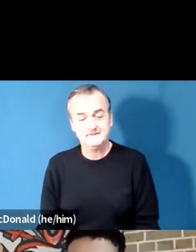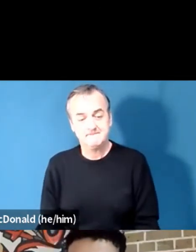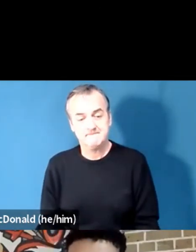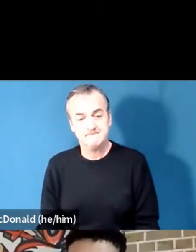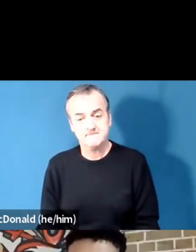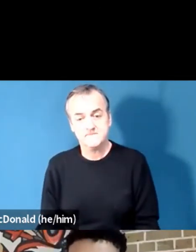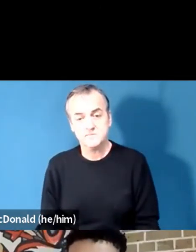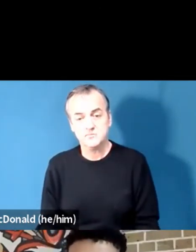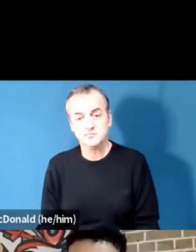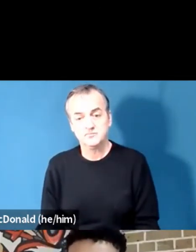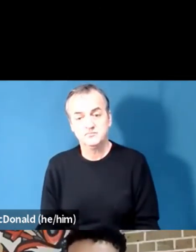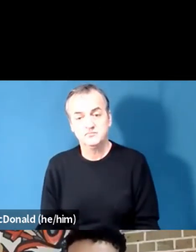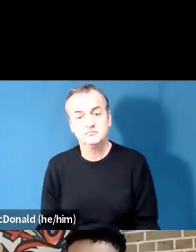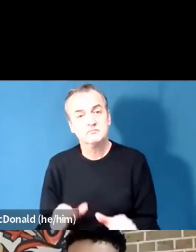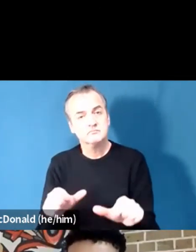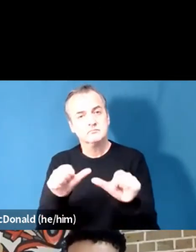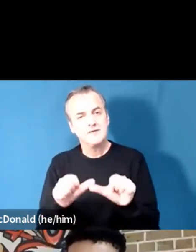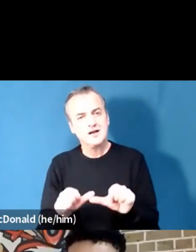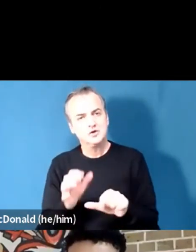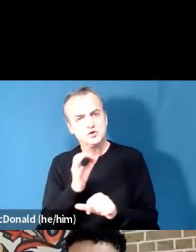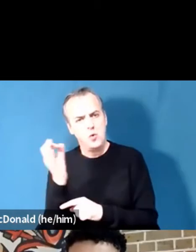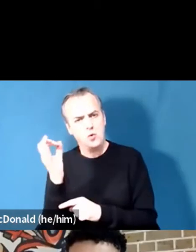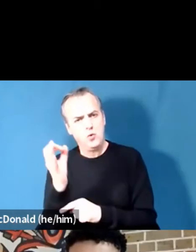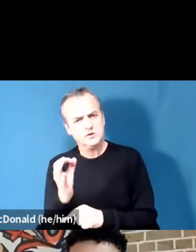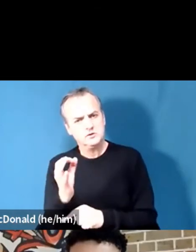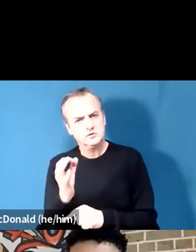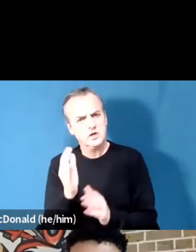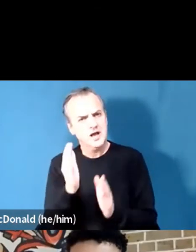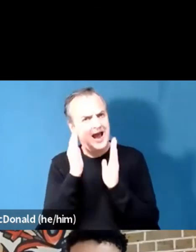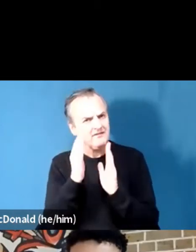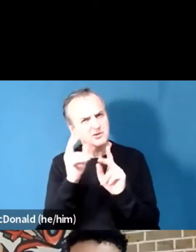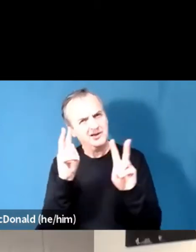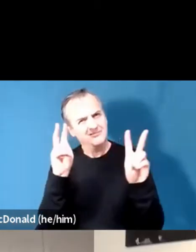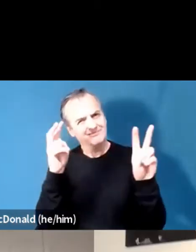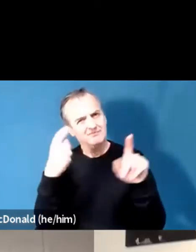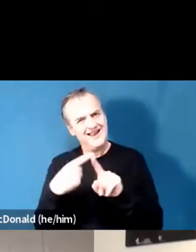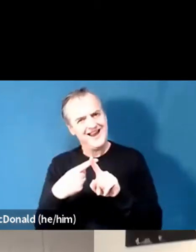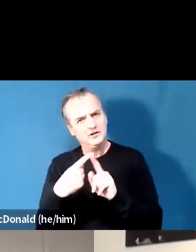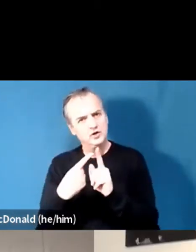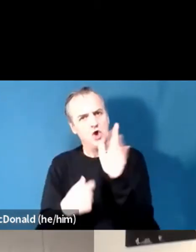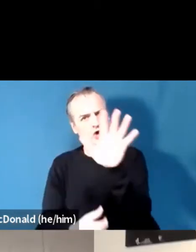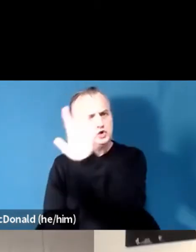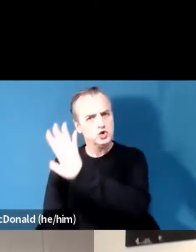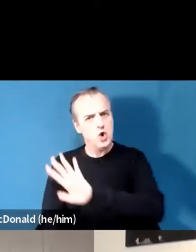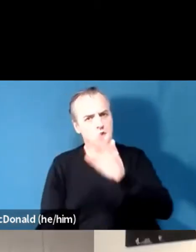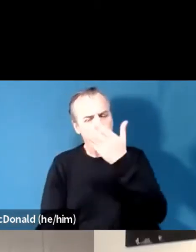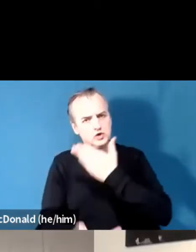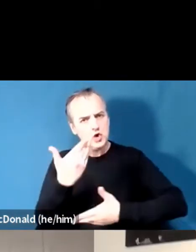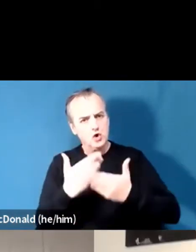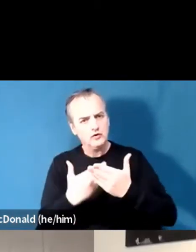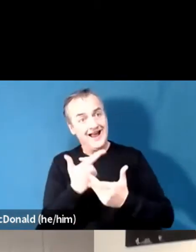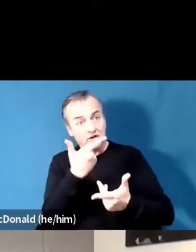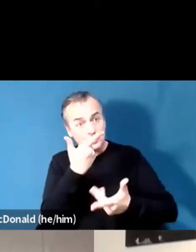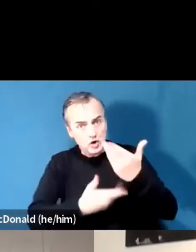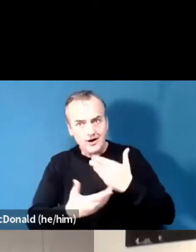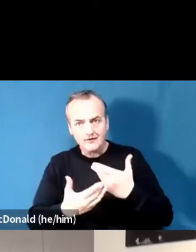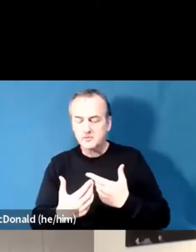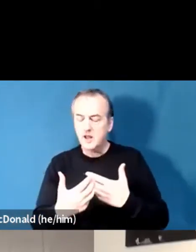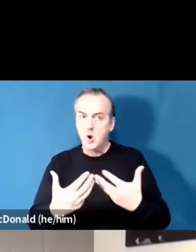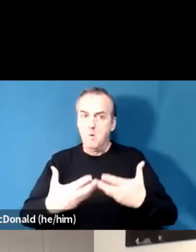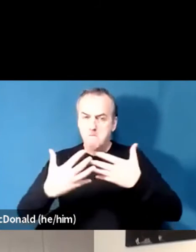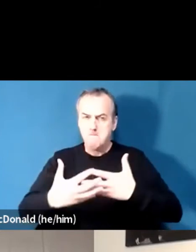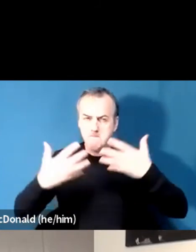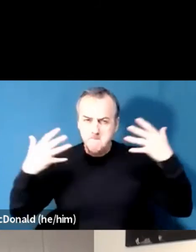Cool. Great. Next question is, does it have to be a northern story and does it have to be a big story? That's a good, really good question. We're